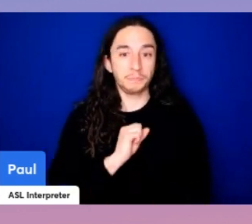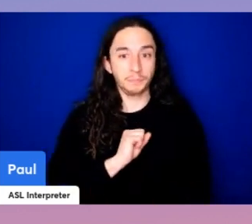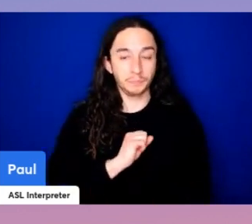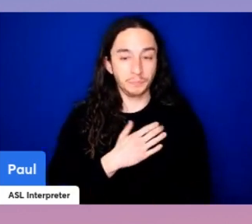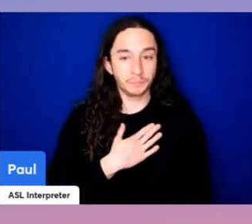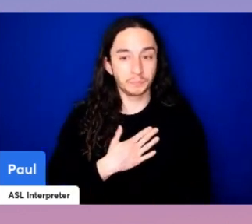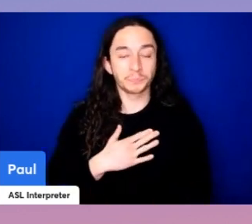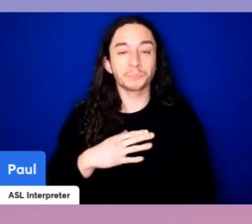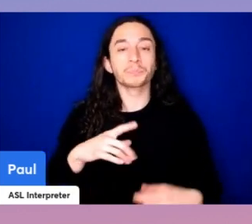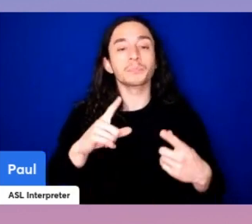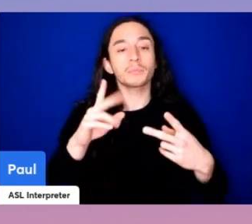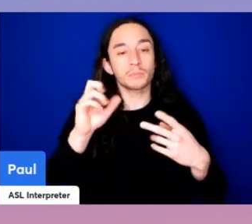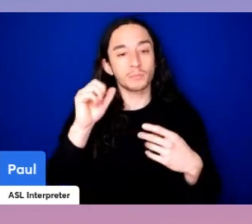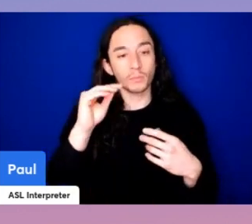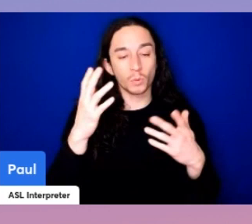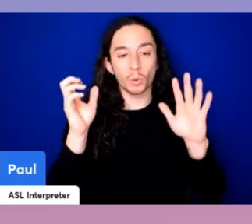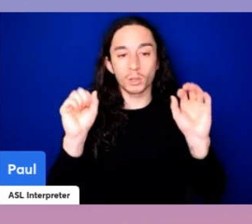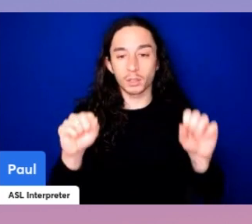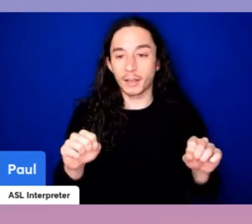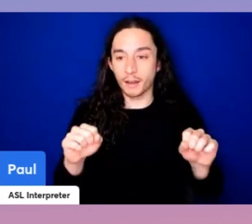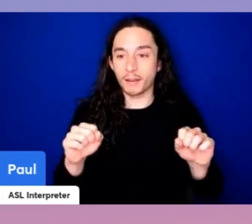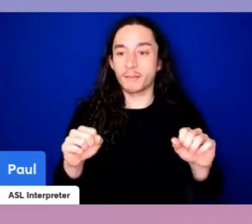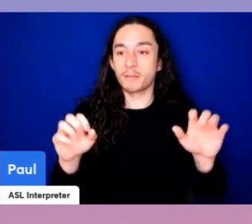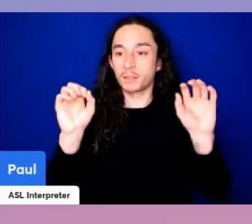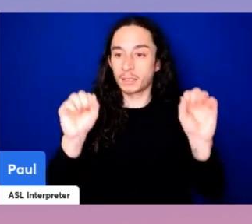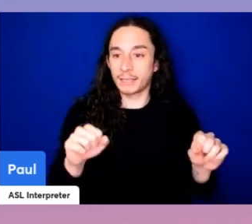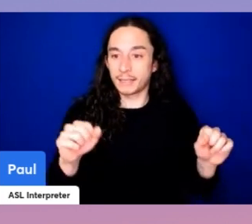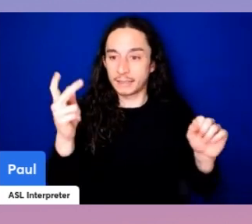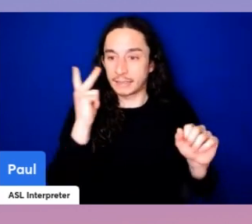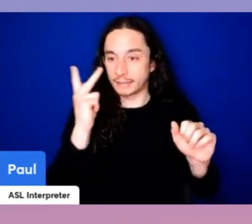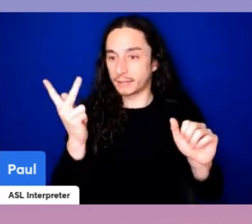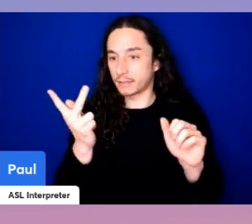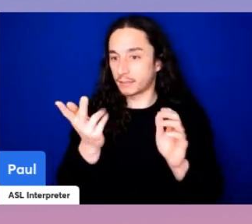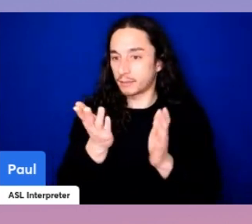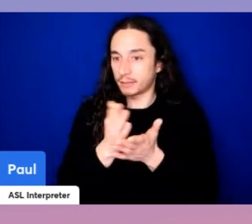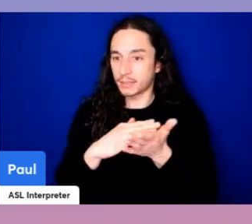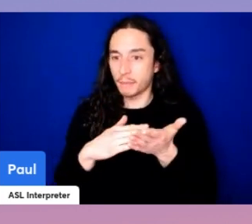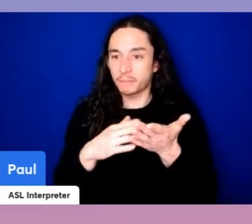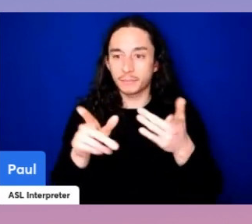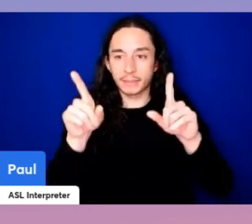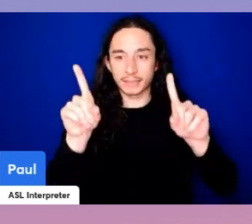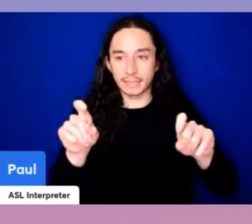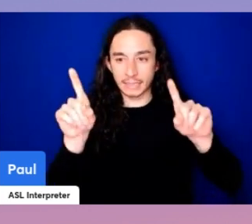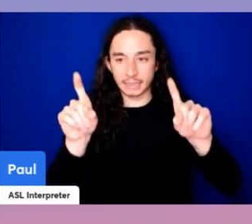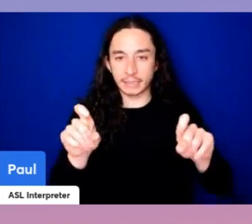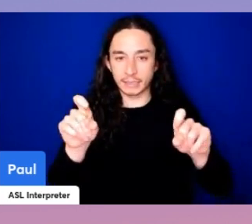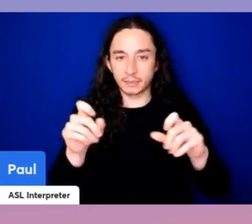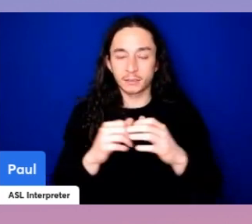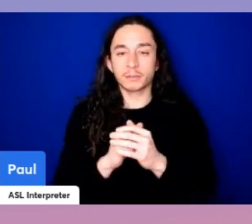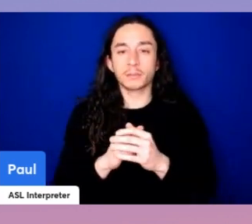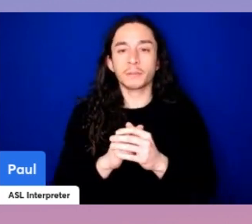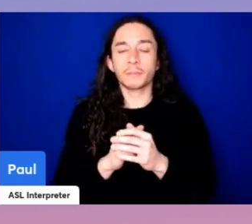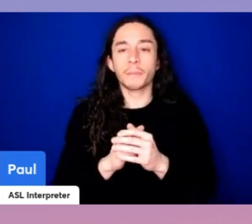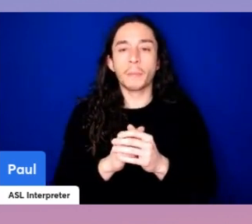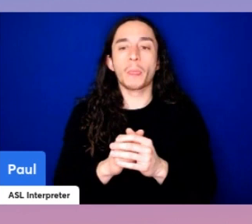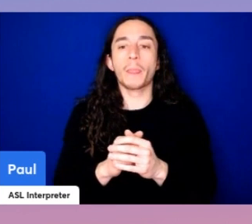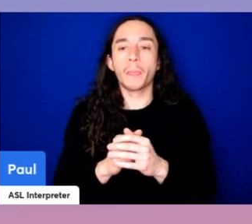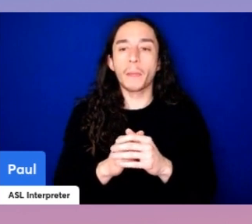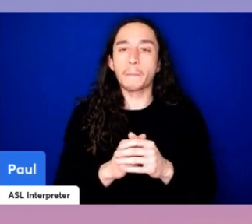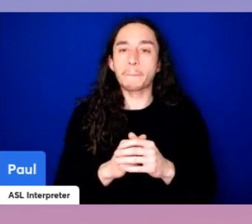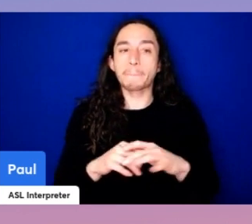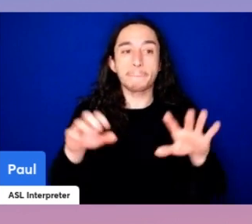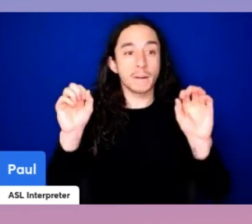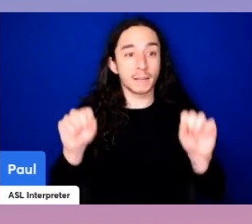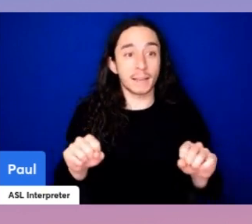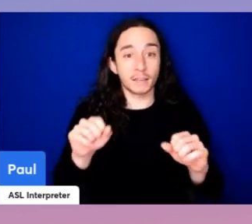So you can see some testing. You can check, you can find